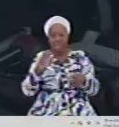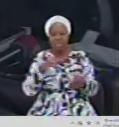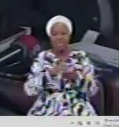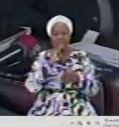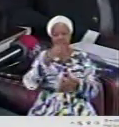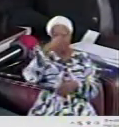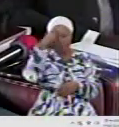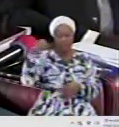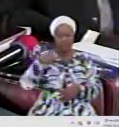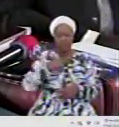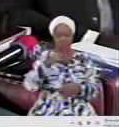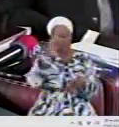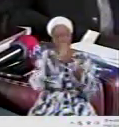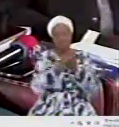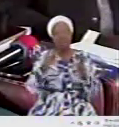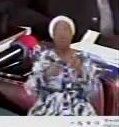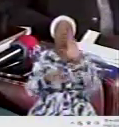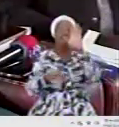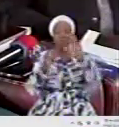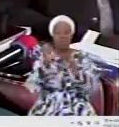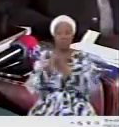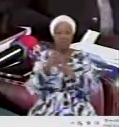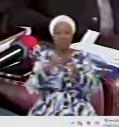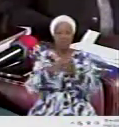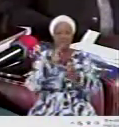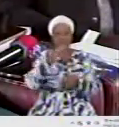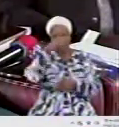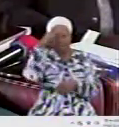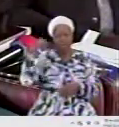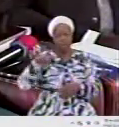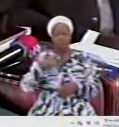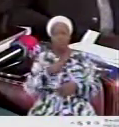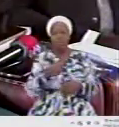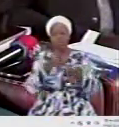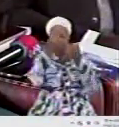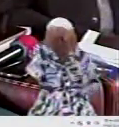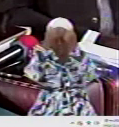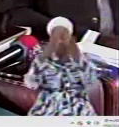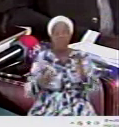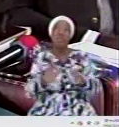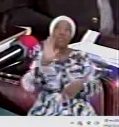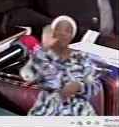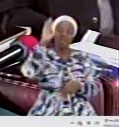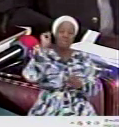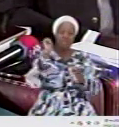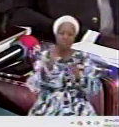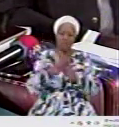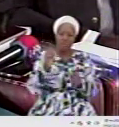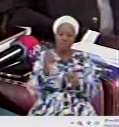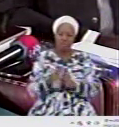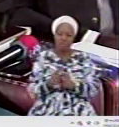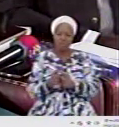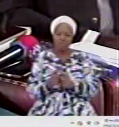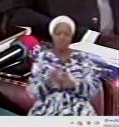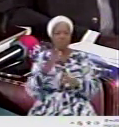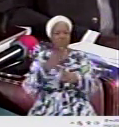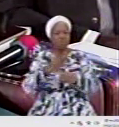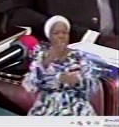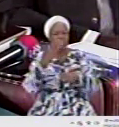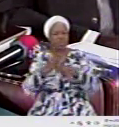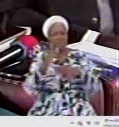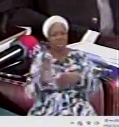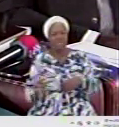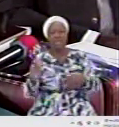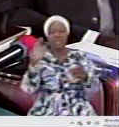because we trust his word. It is because we obey his word implicitly. That's what